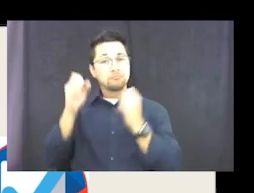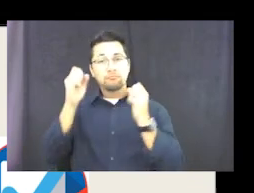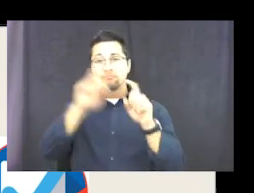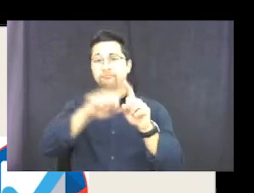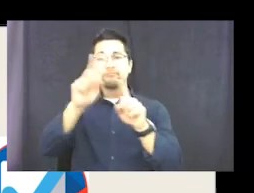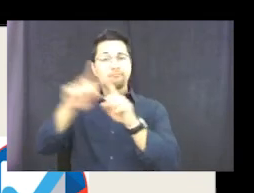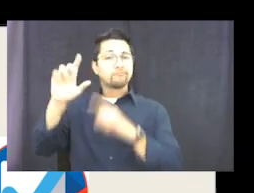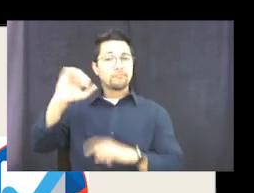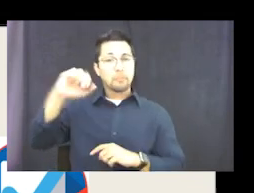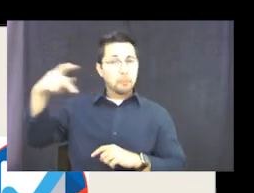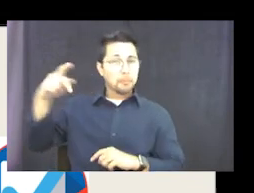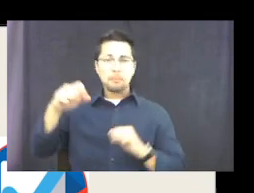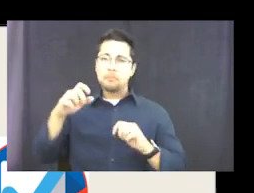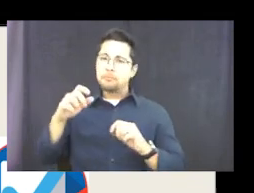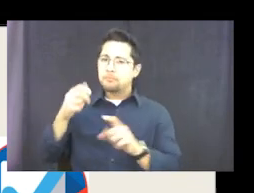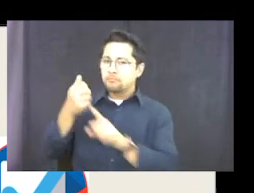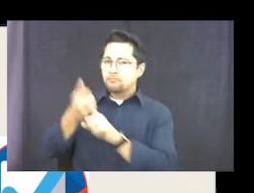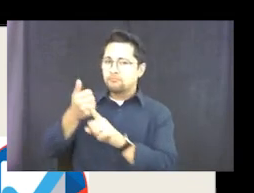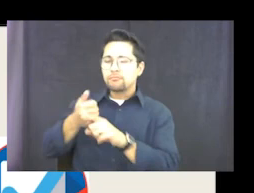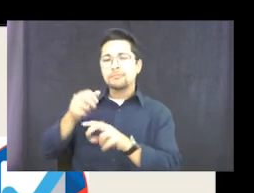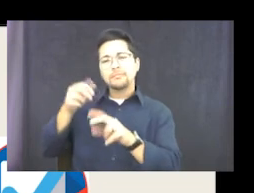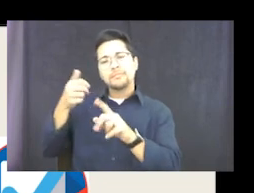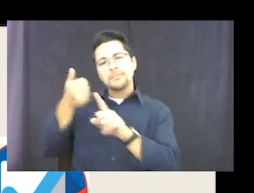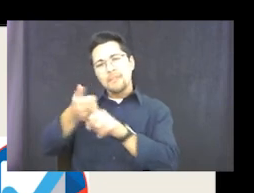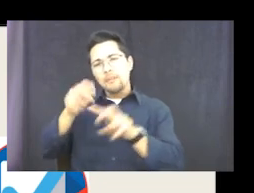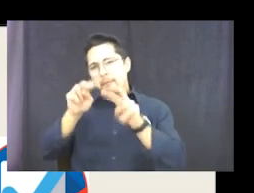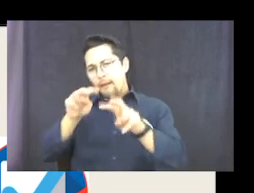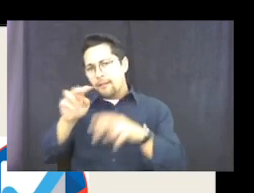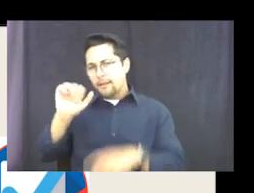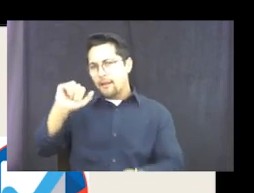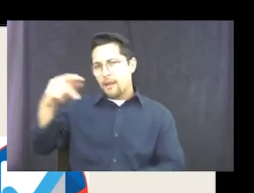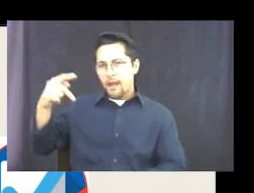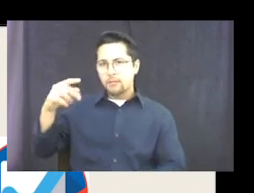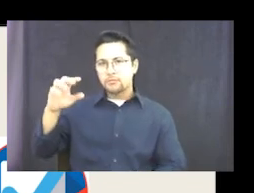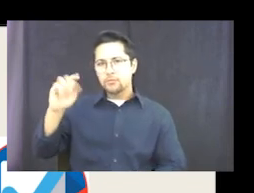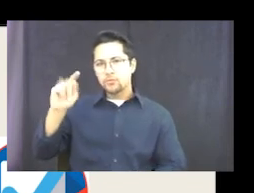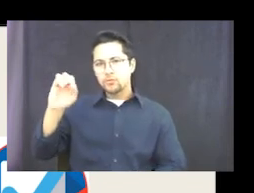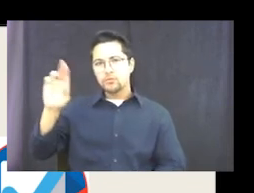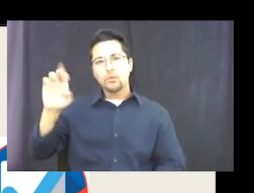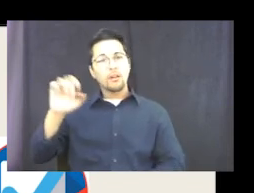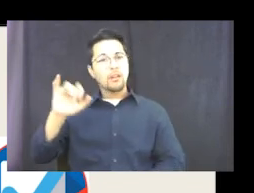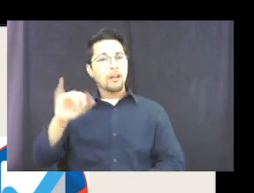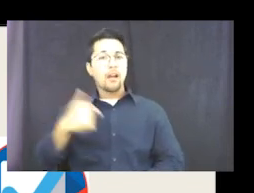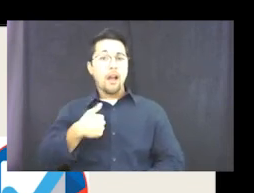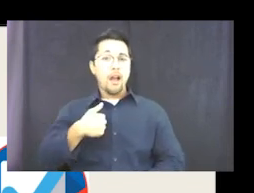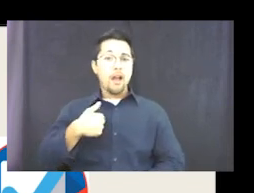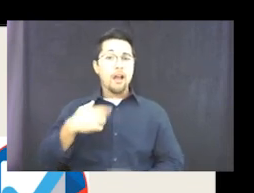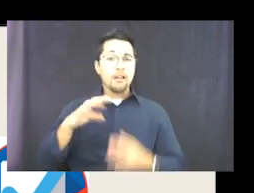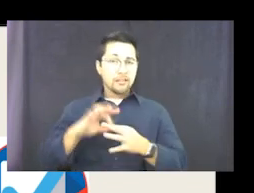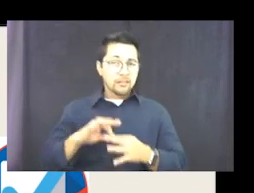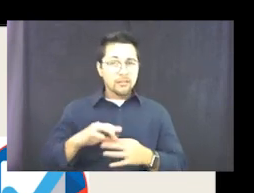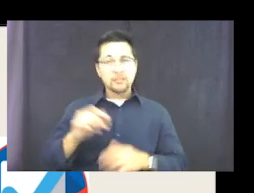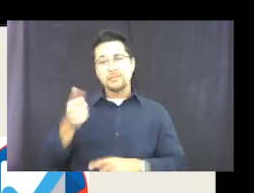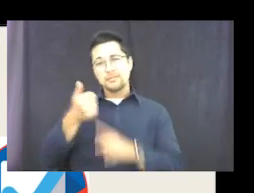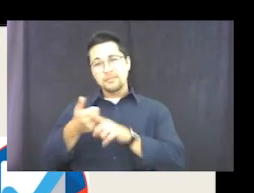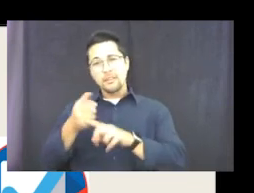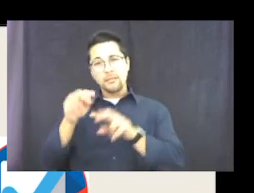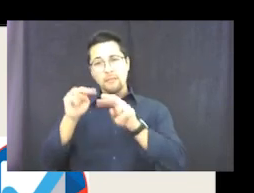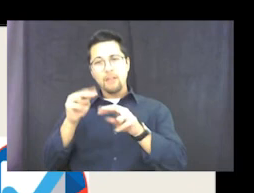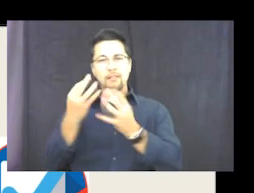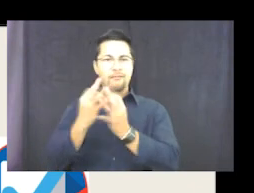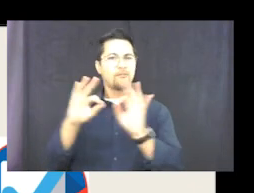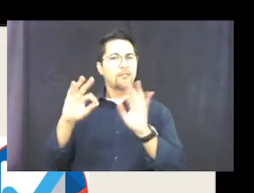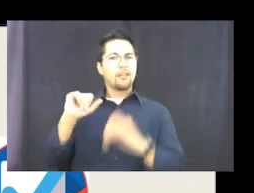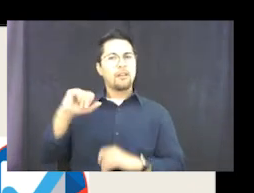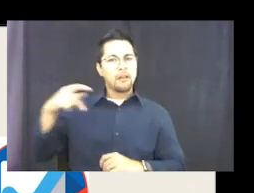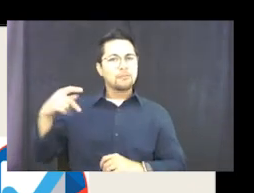be found by searching self-monitoring in your app store, such as iConnect and Self-Monitoring free app. They